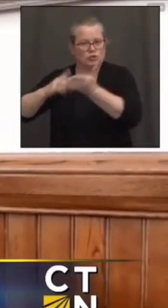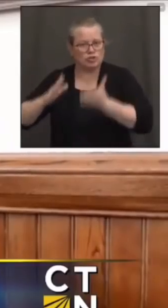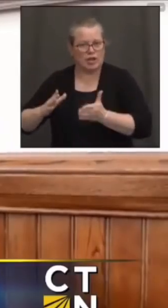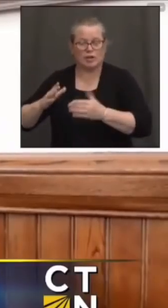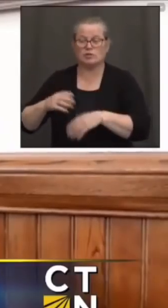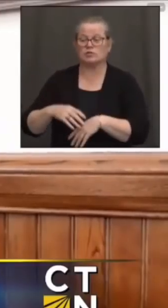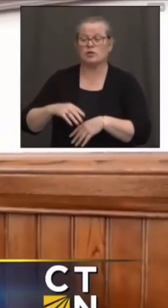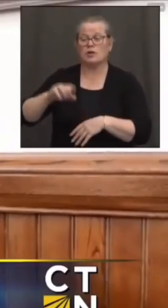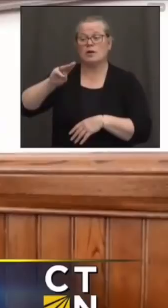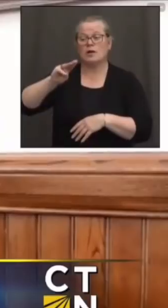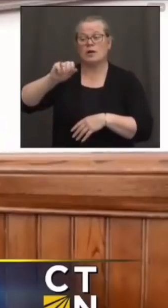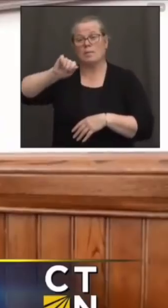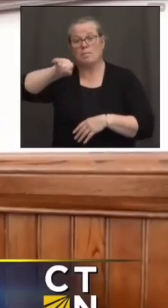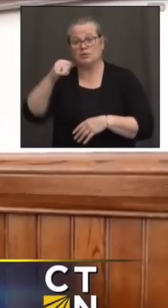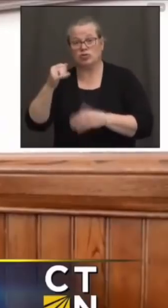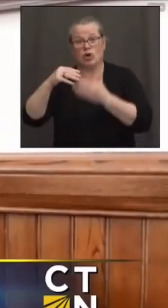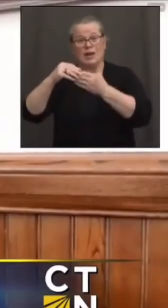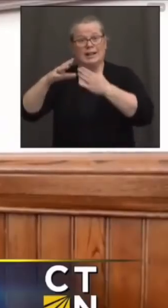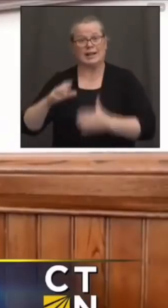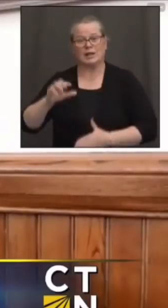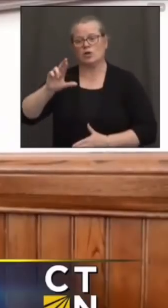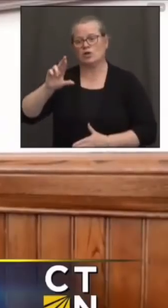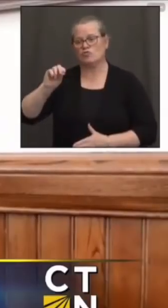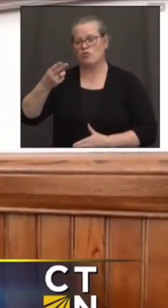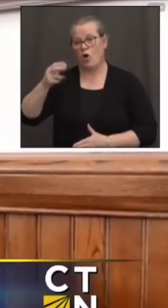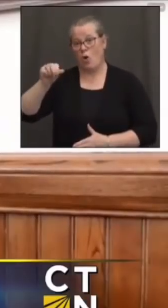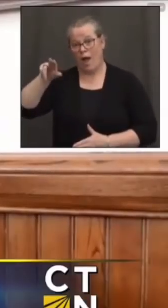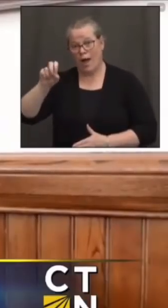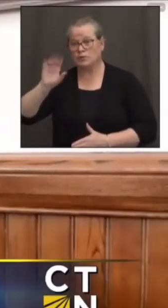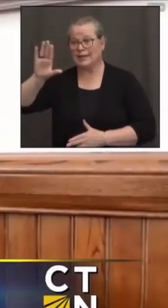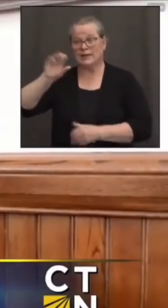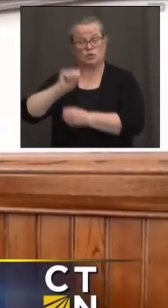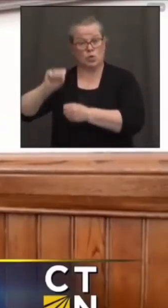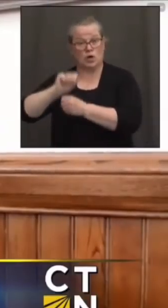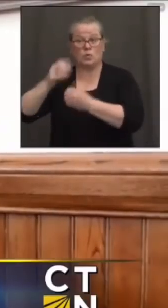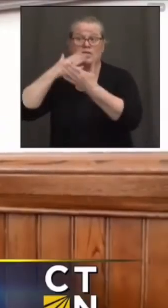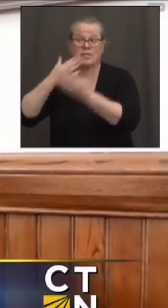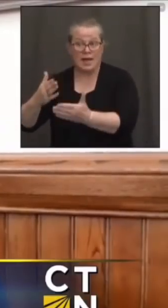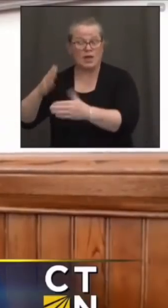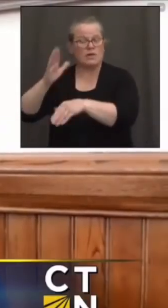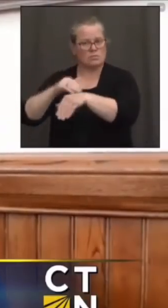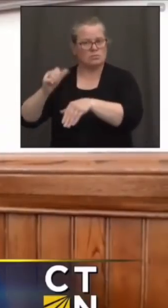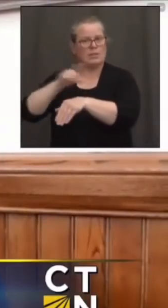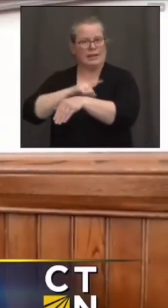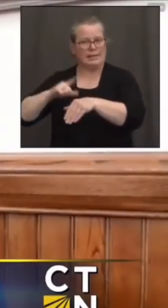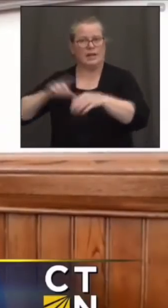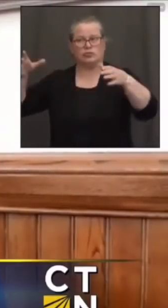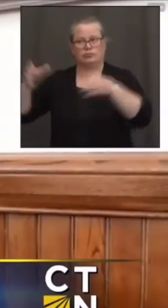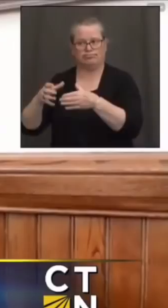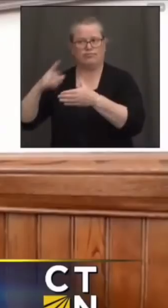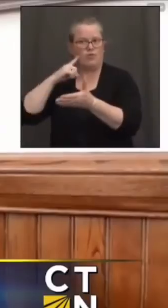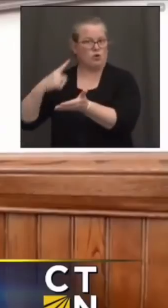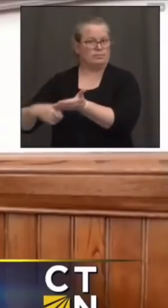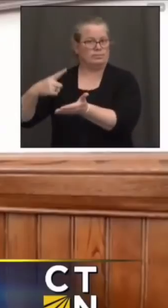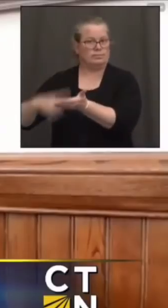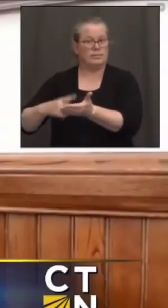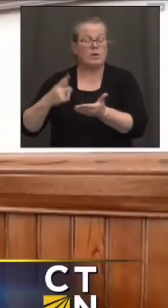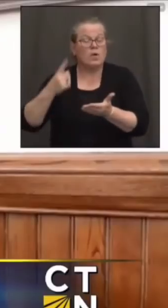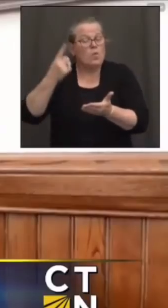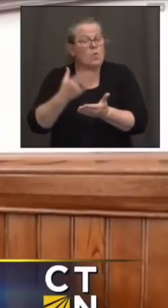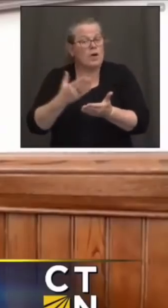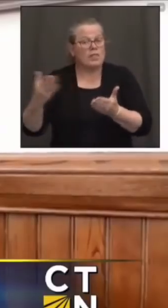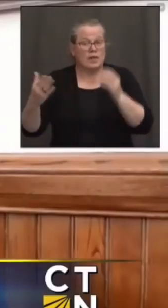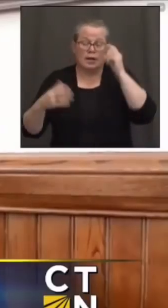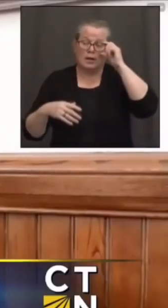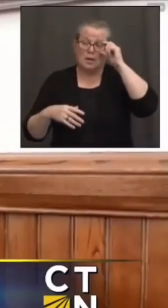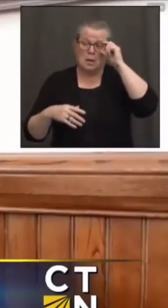Majority Leader Rojas for his work in convening the legislature on this matter. But one thing is, we're